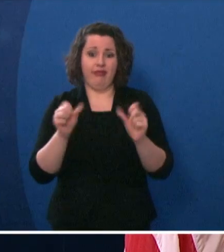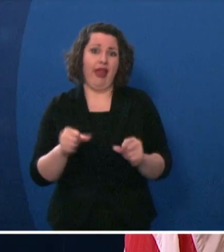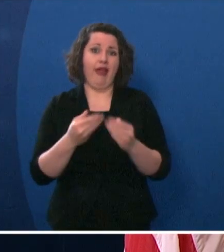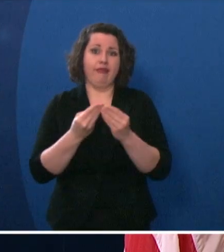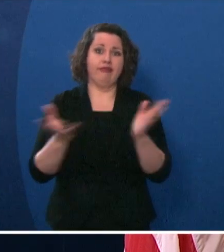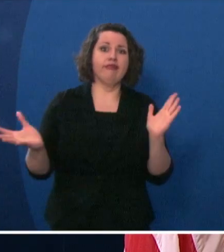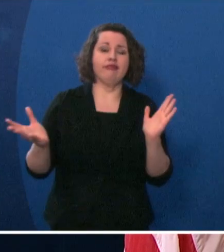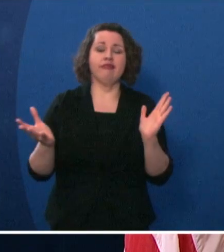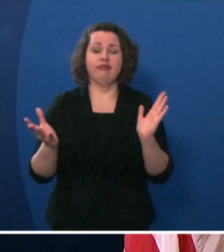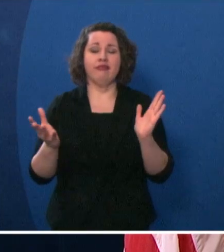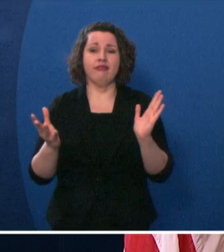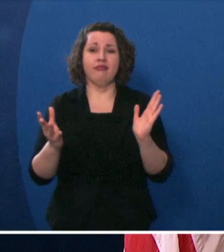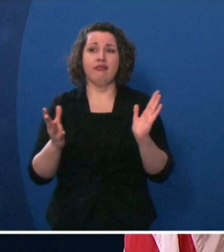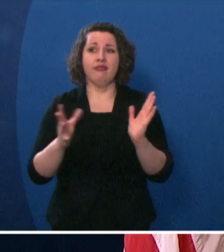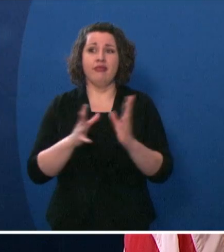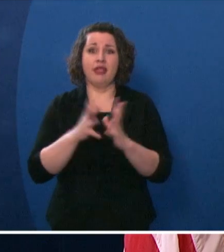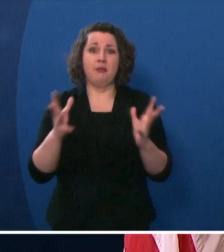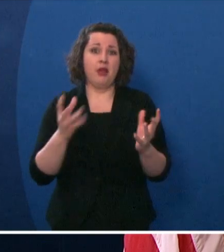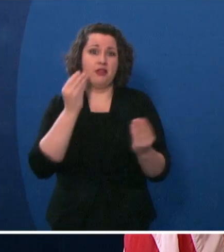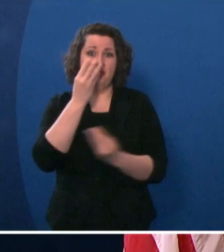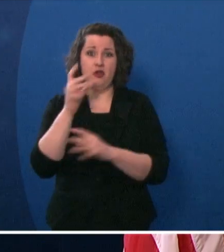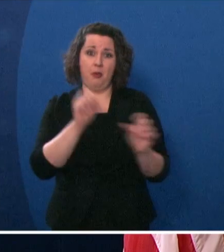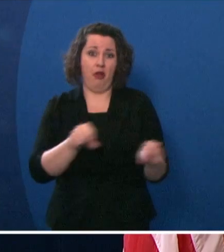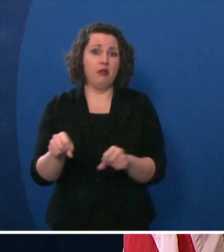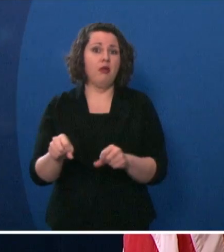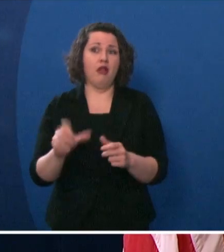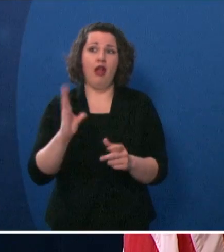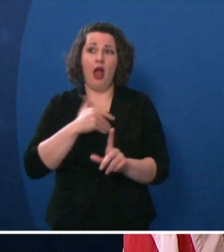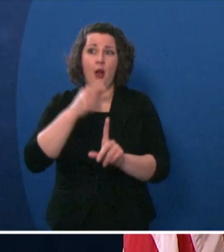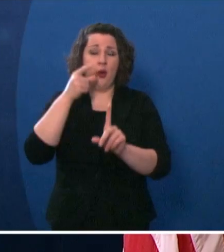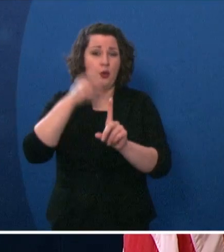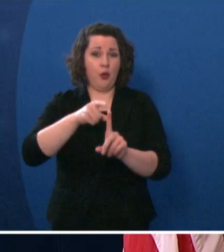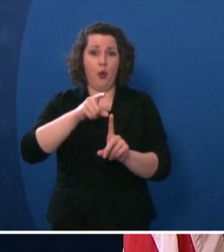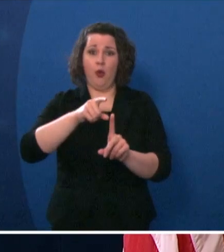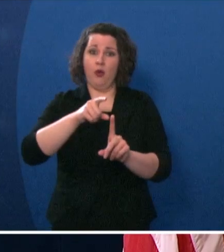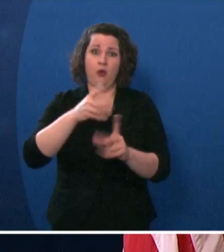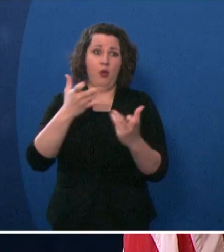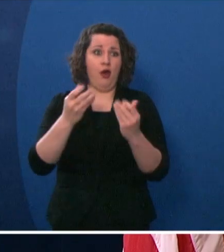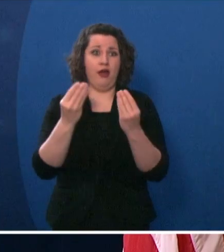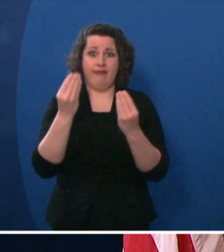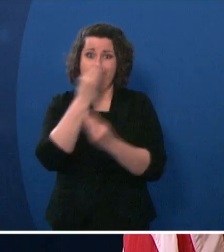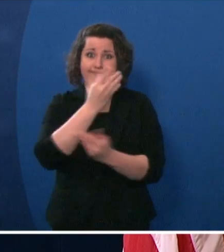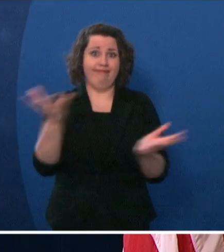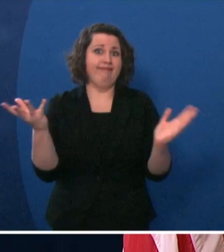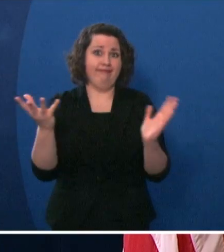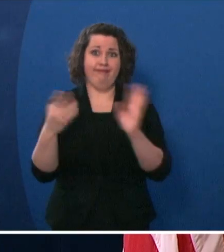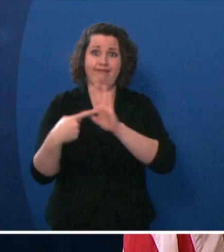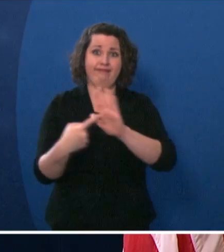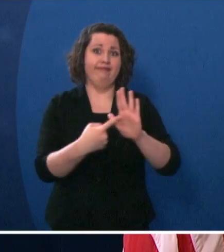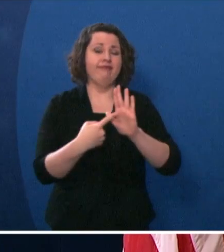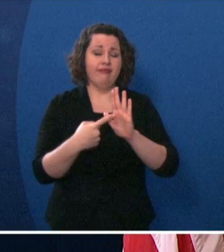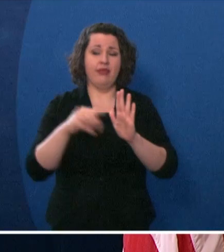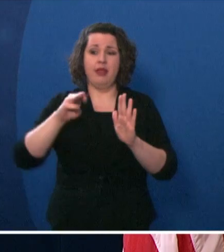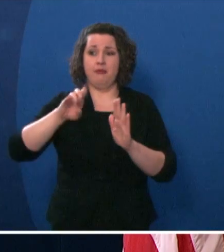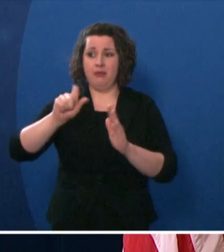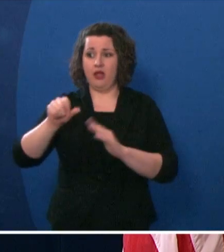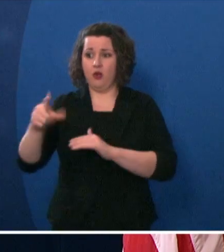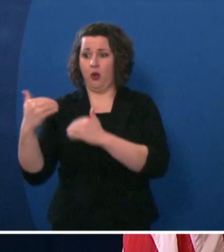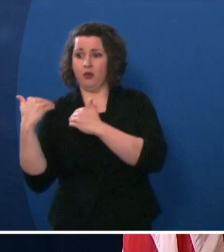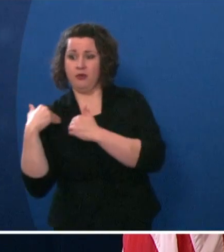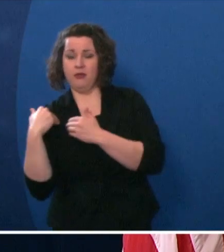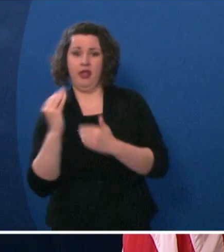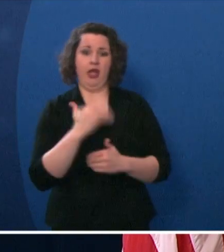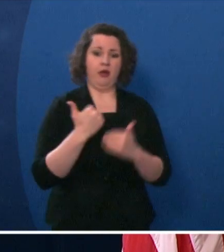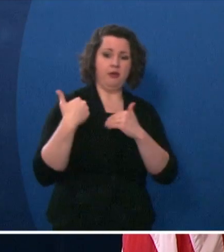providing Iowans with about as much information as we can. So our goal, Caroline, is to be transparent, and the media will do their part and we'll do ours, and we'll